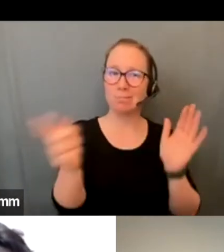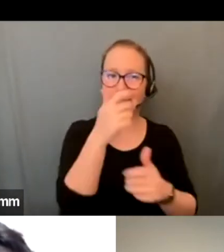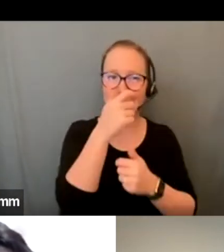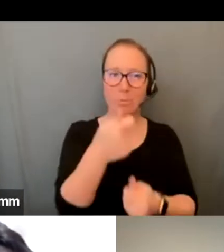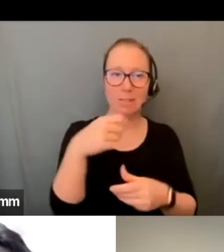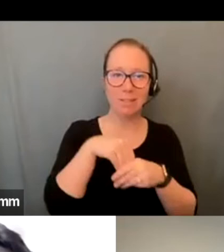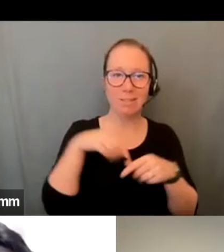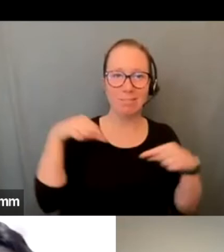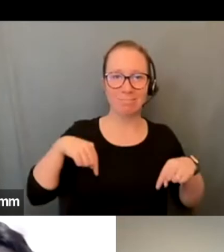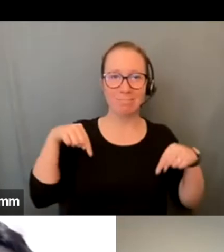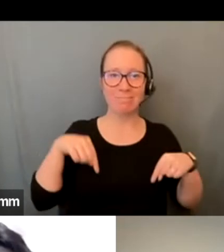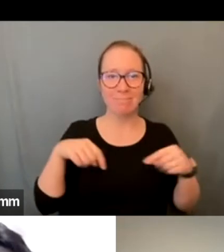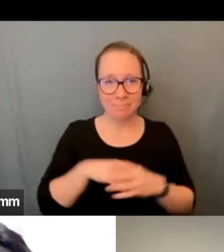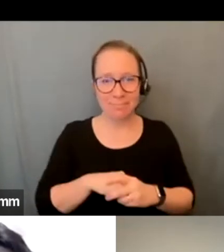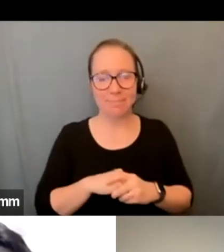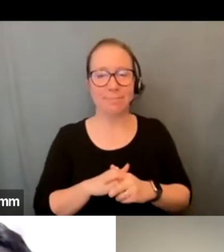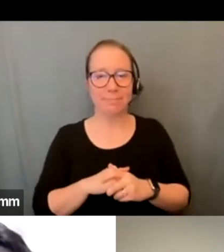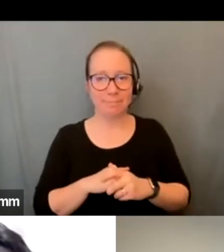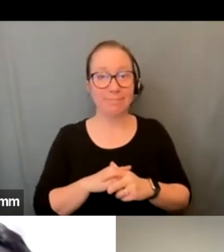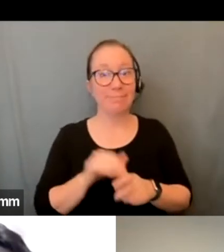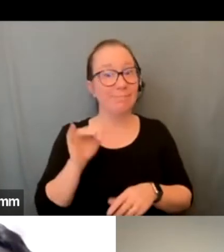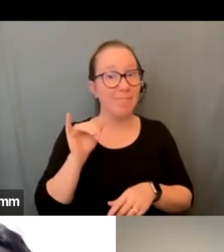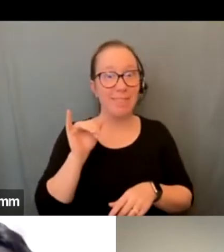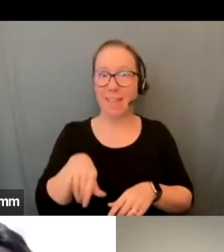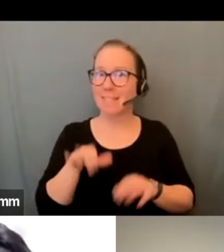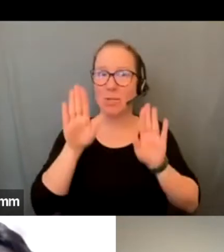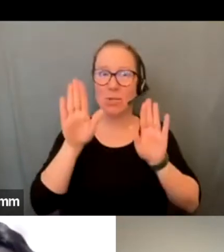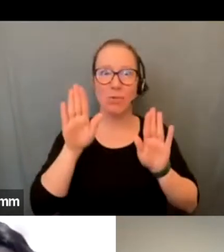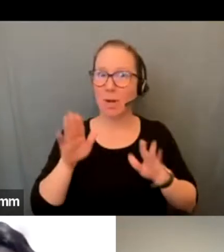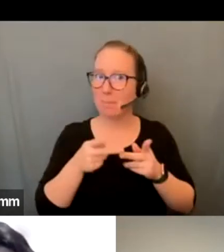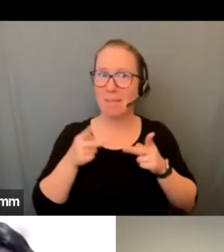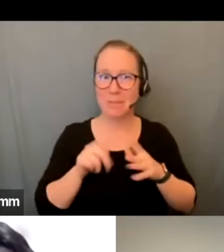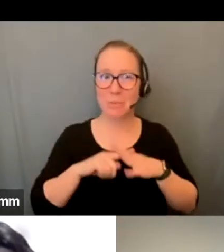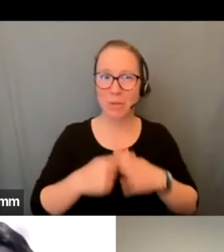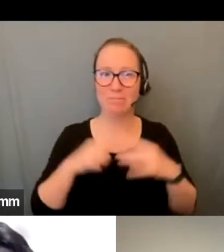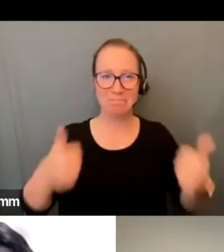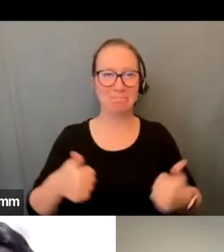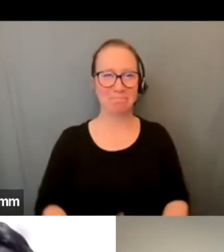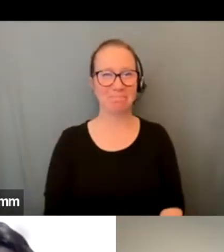this. And that's a great place to start for sure.